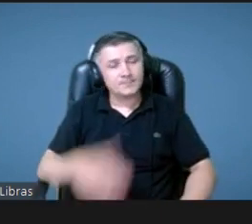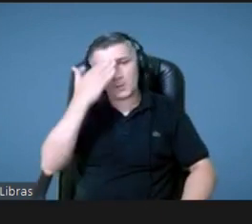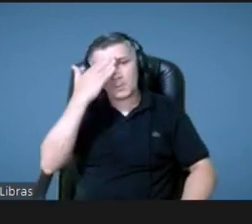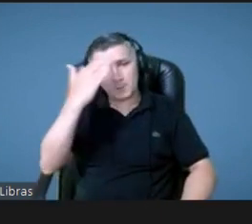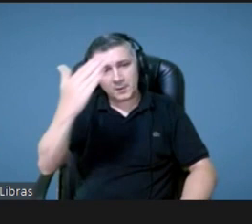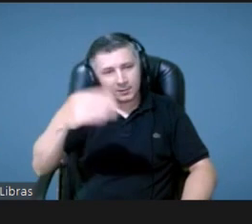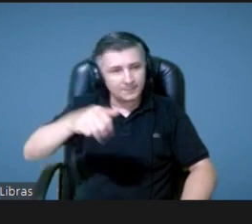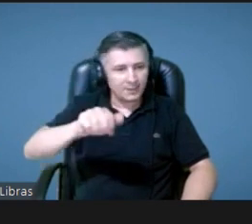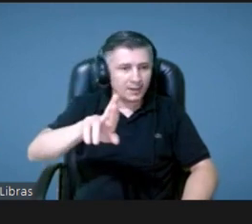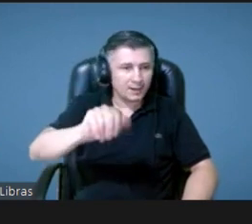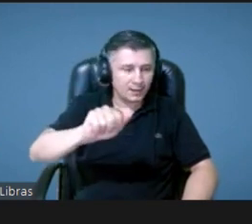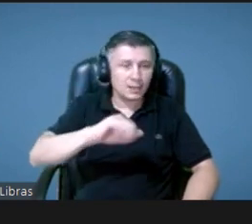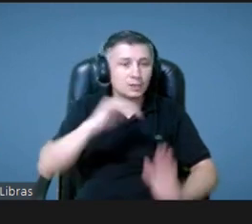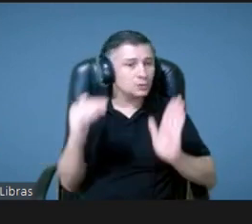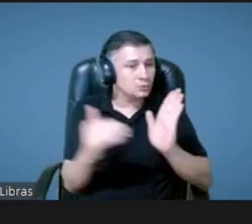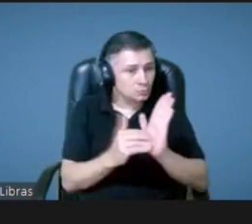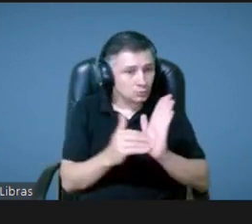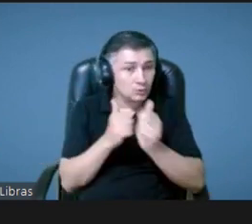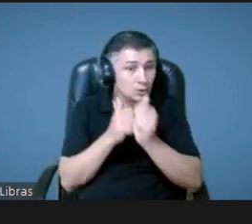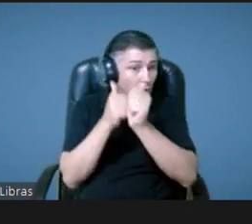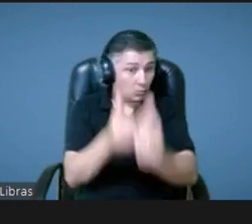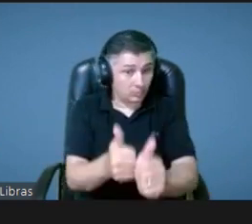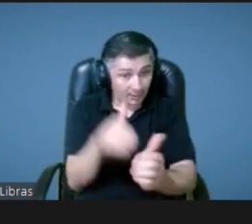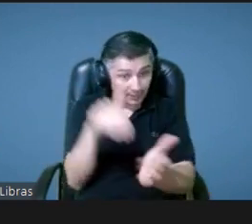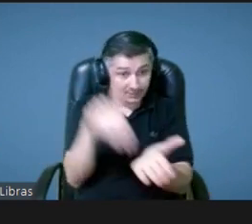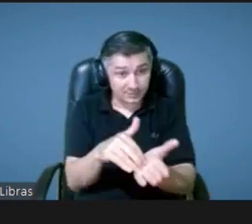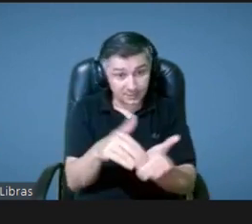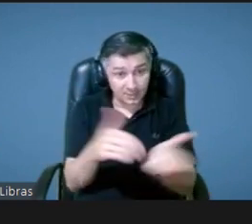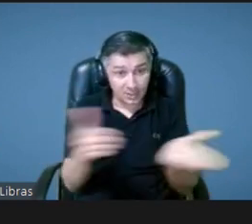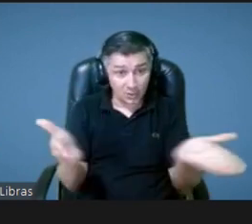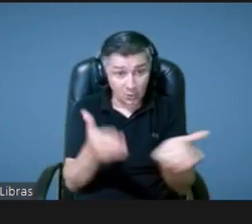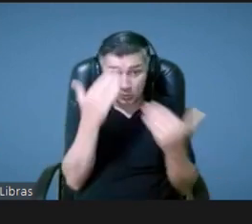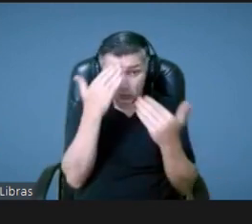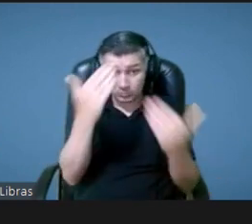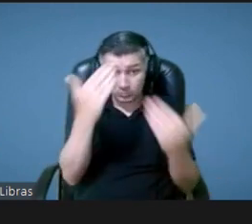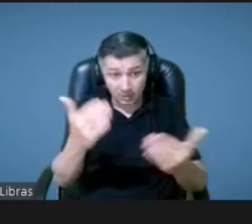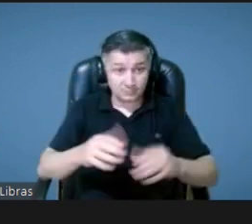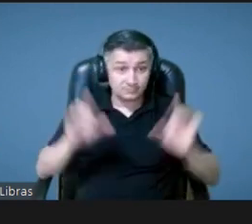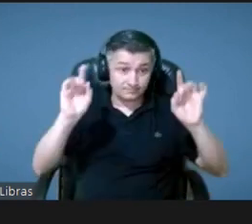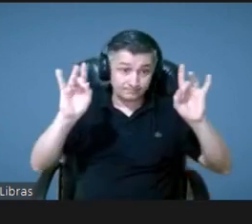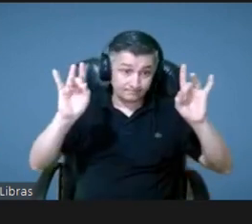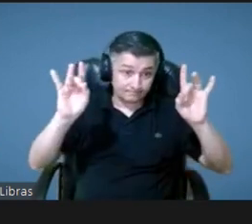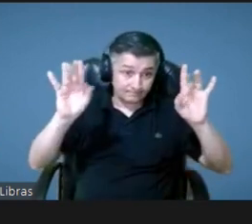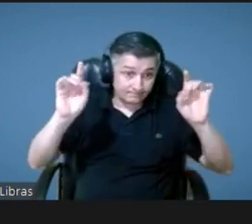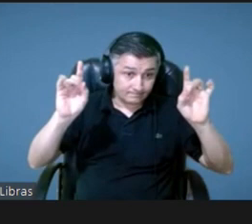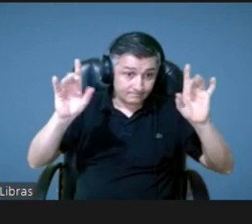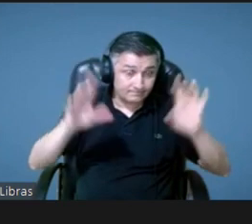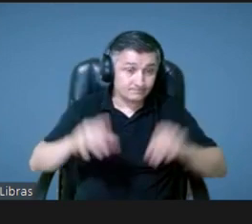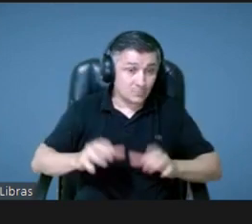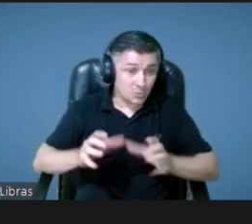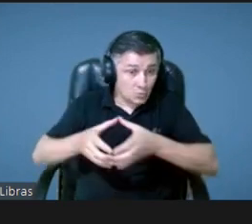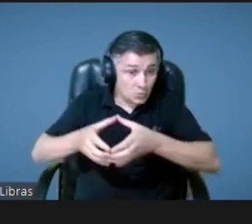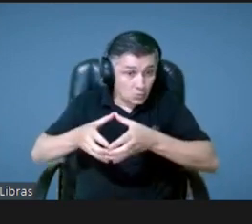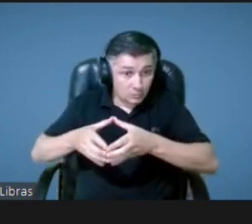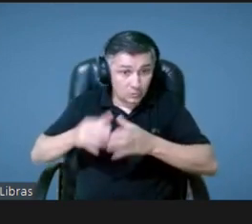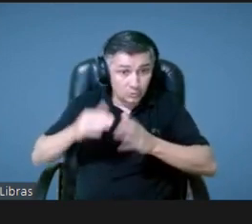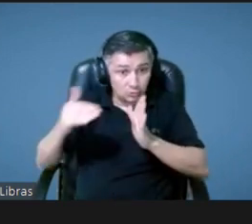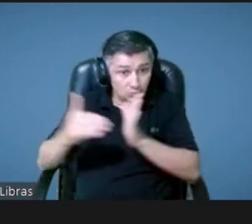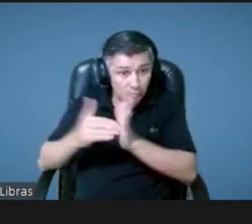to make your final remarks. Thank you to all of you. A special